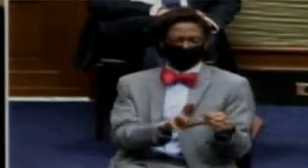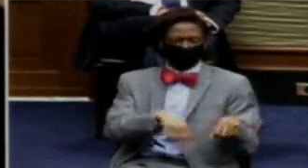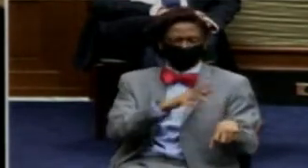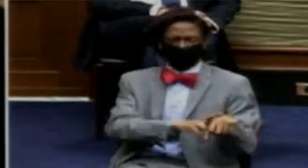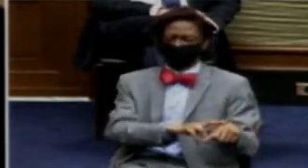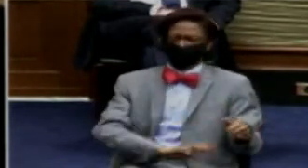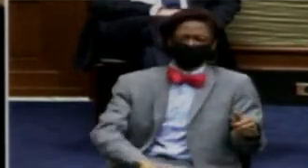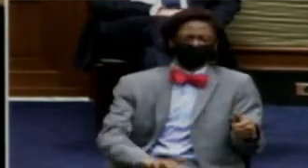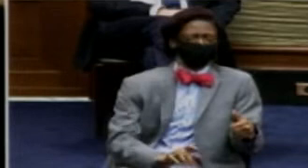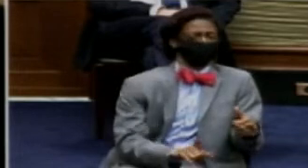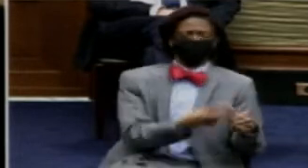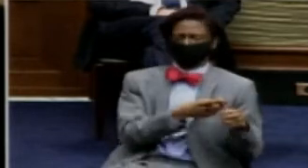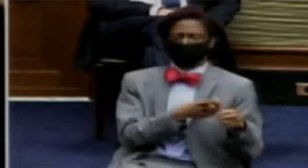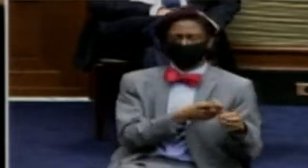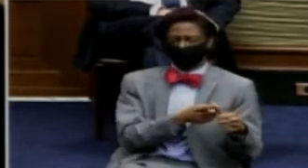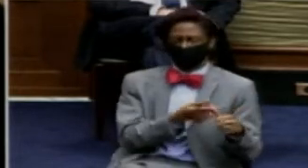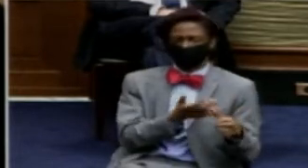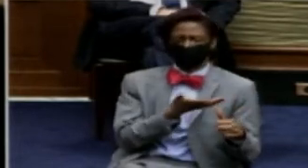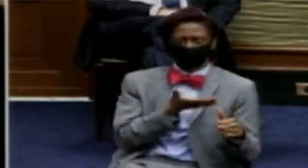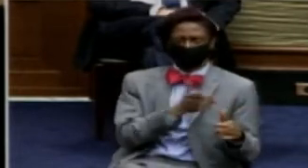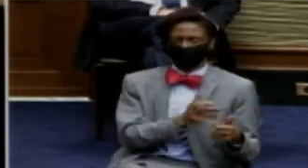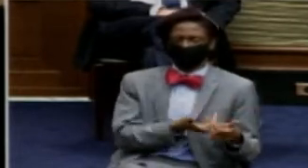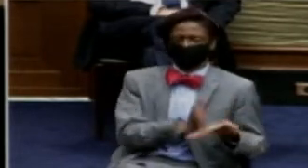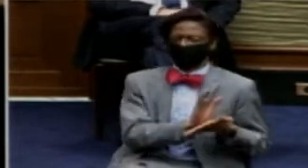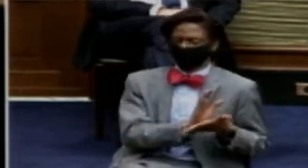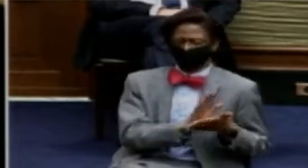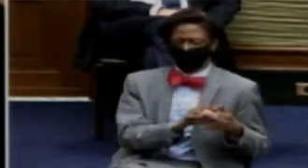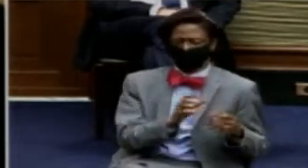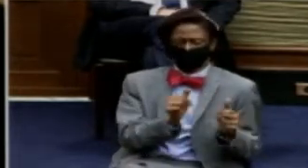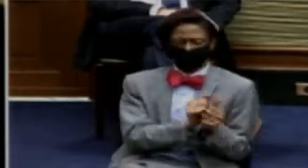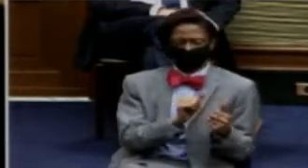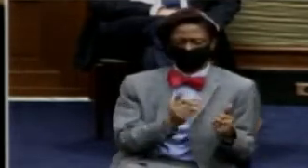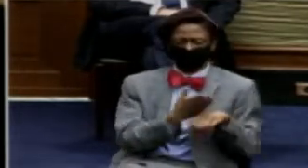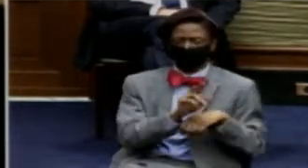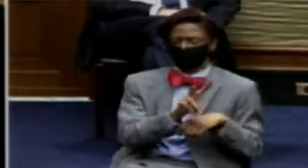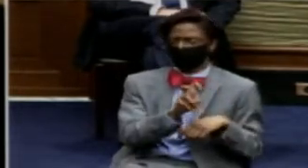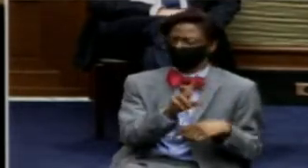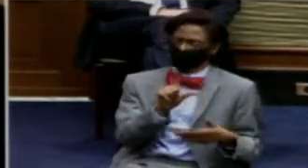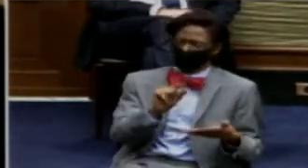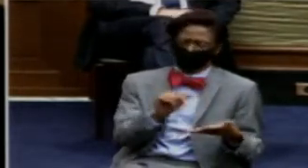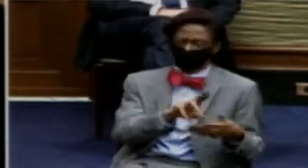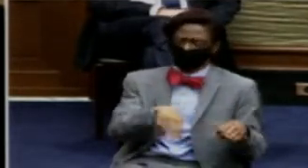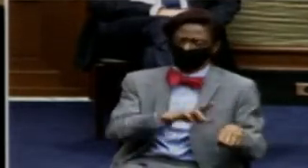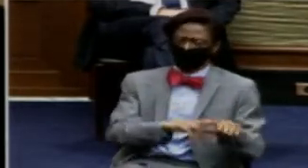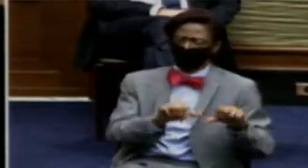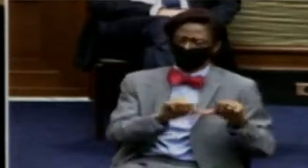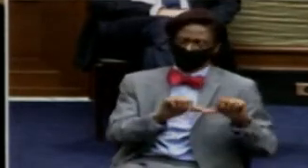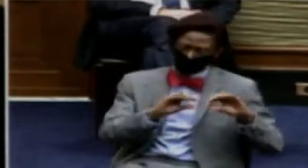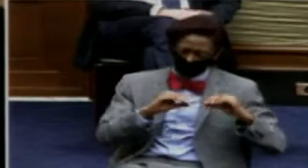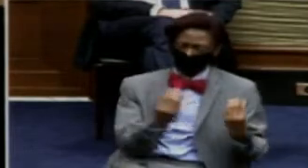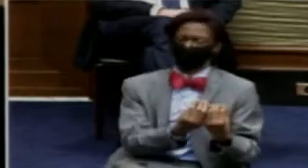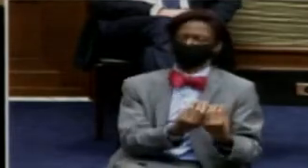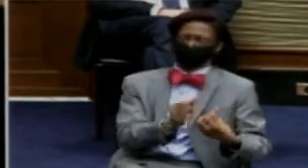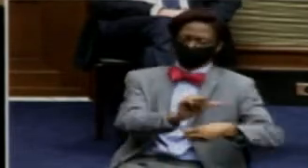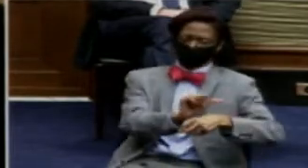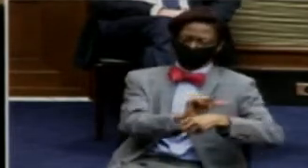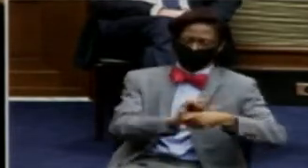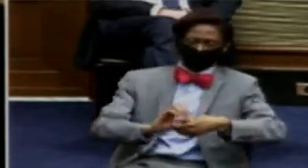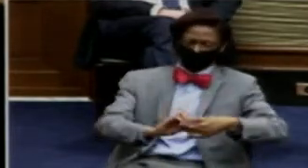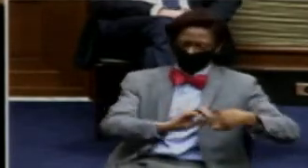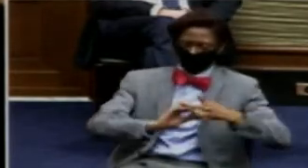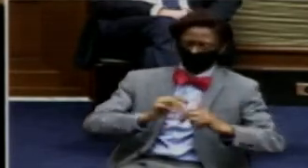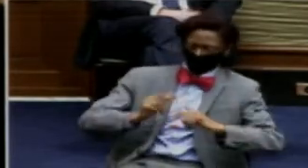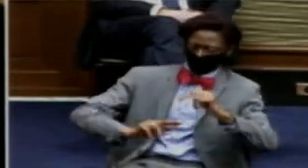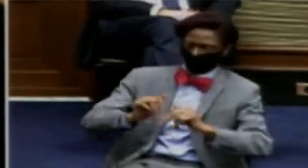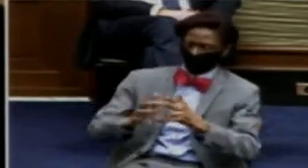rights coalition, with over 220 national organizations working to build an America as